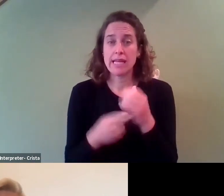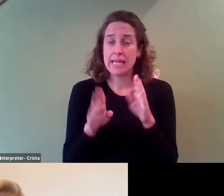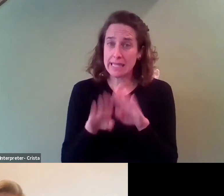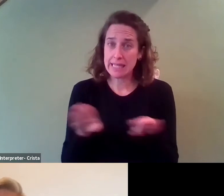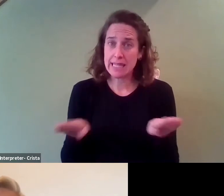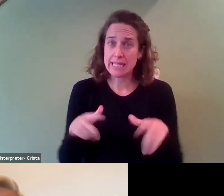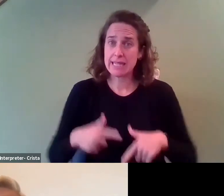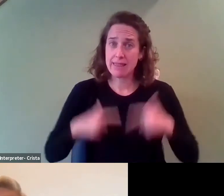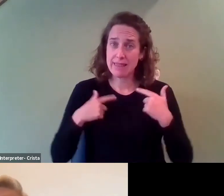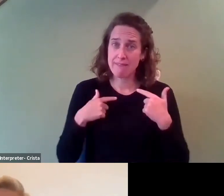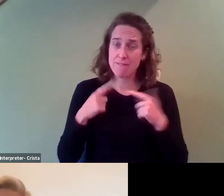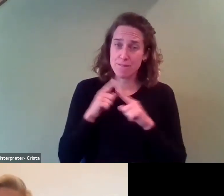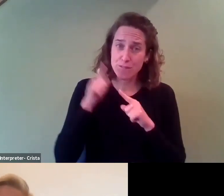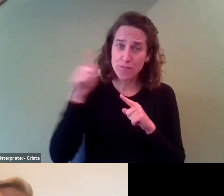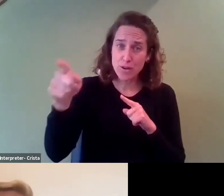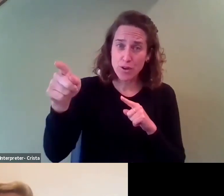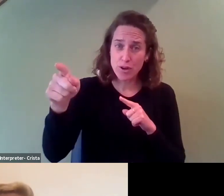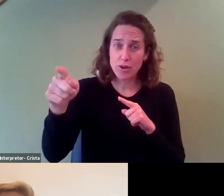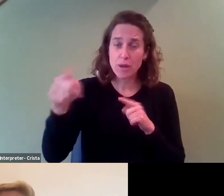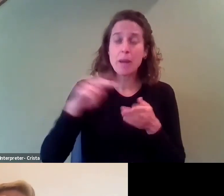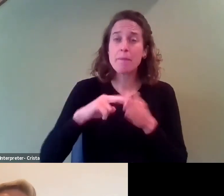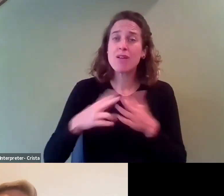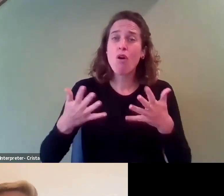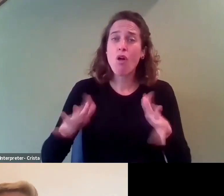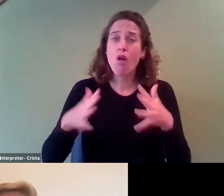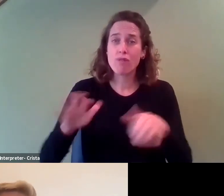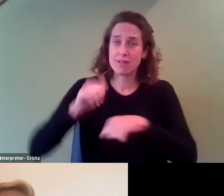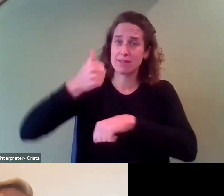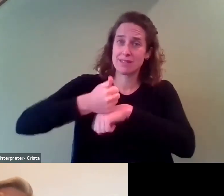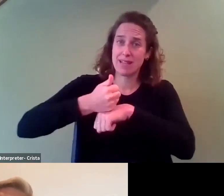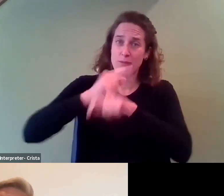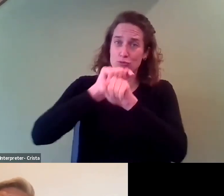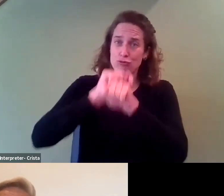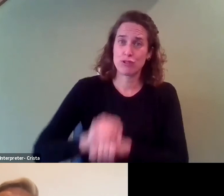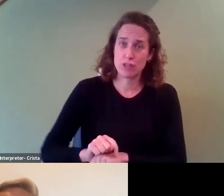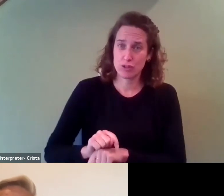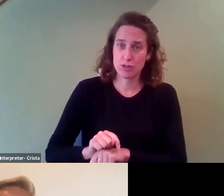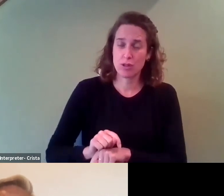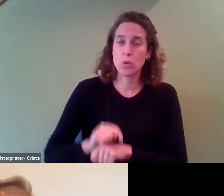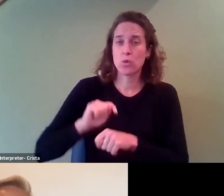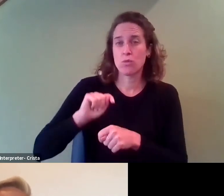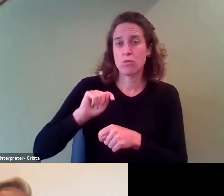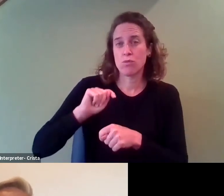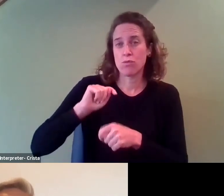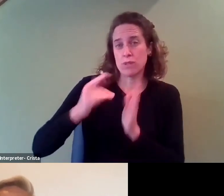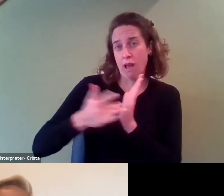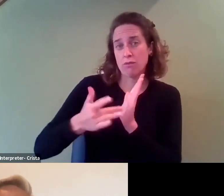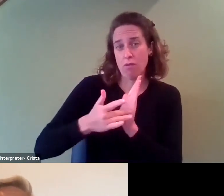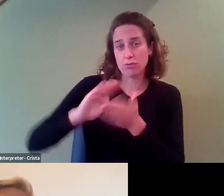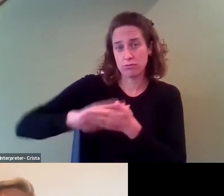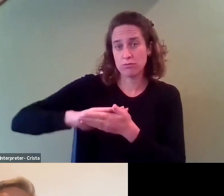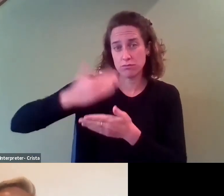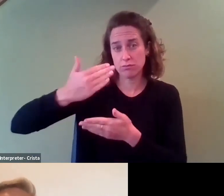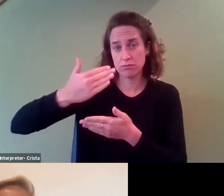remotely. So they have a tradition of remote learning that they've already established. And it is very different than just turning on